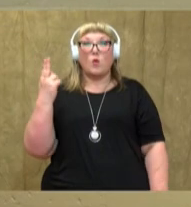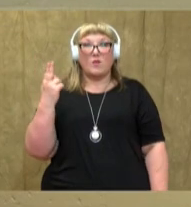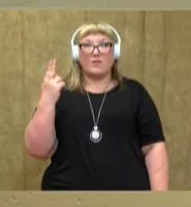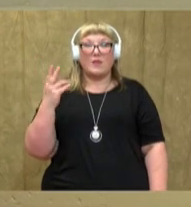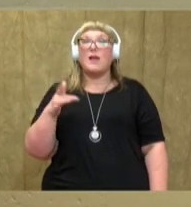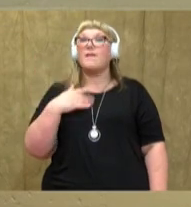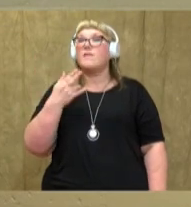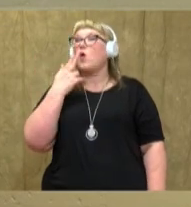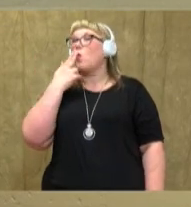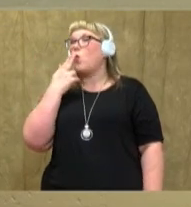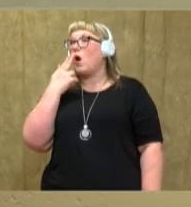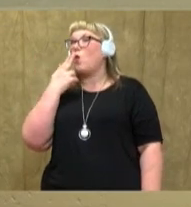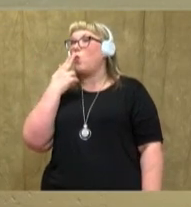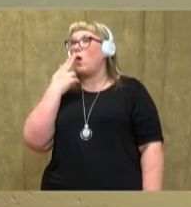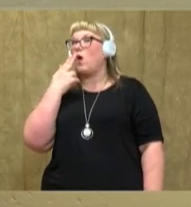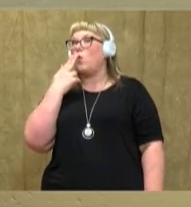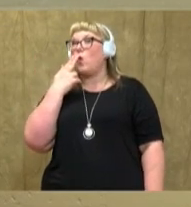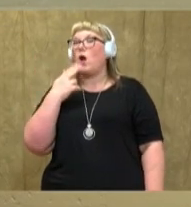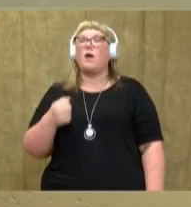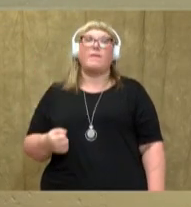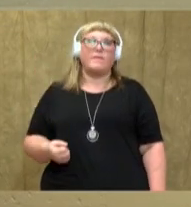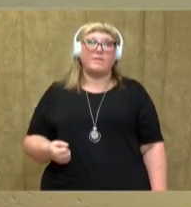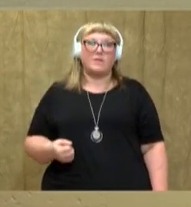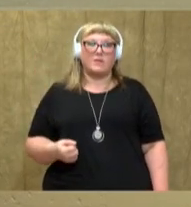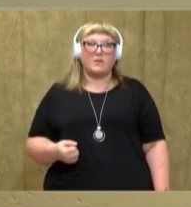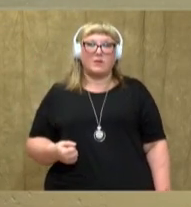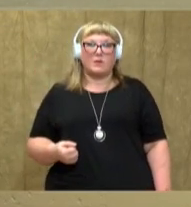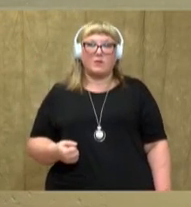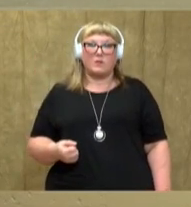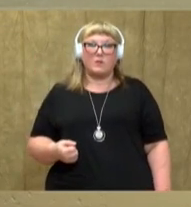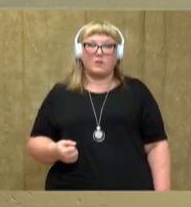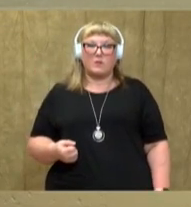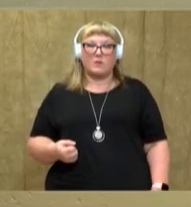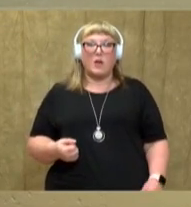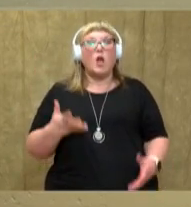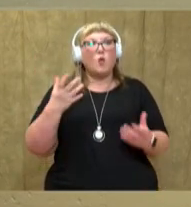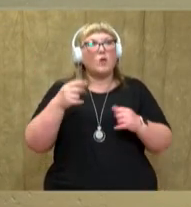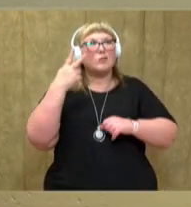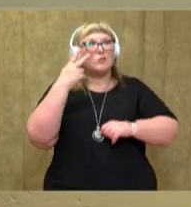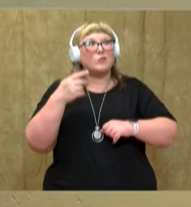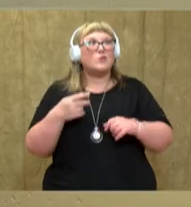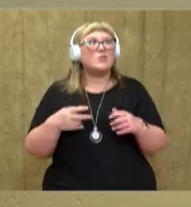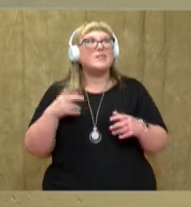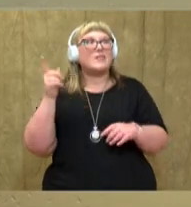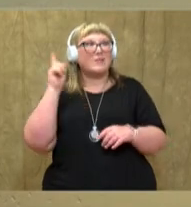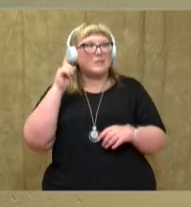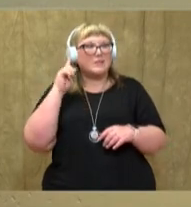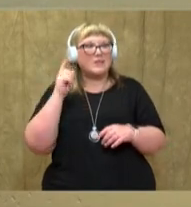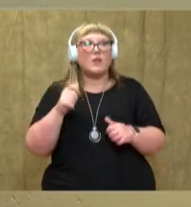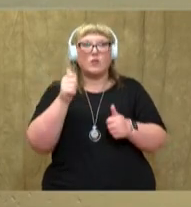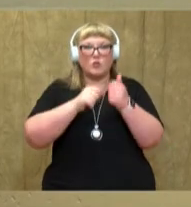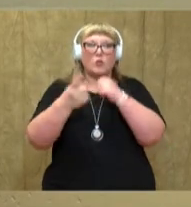feel your stronger burst of air, and I want you to really get used to the sounds that we're hearing for the digraph.